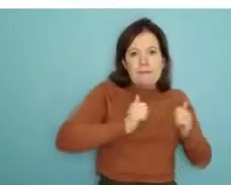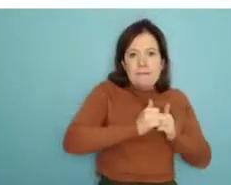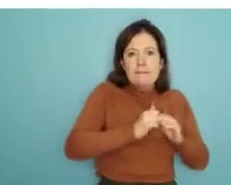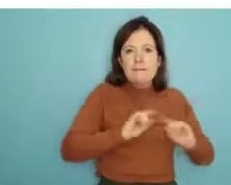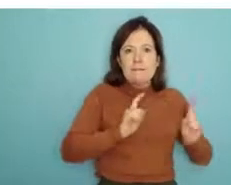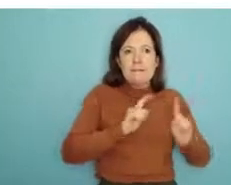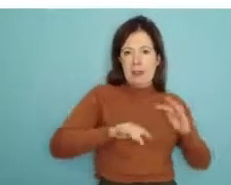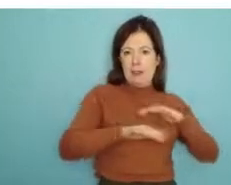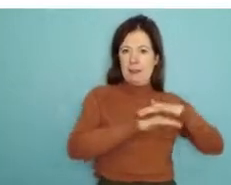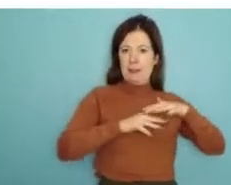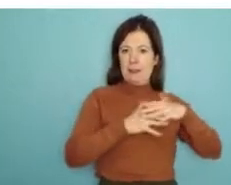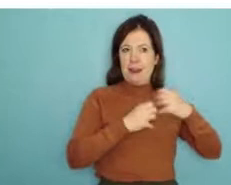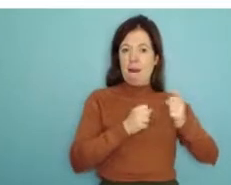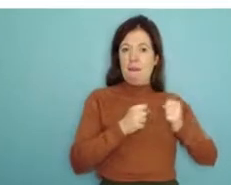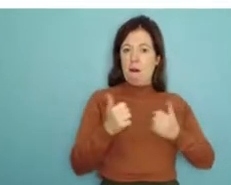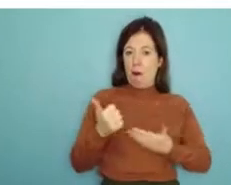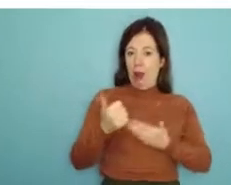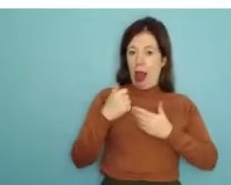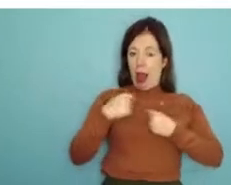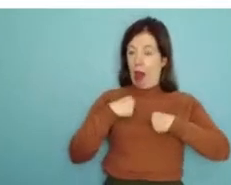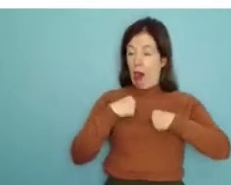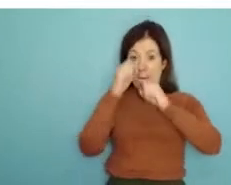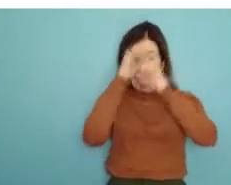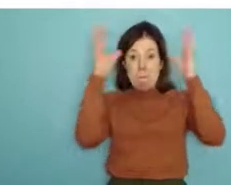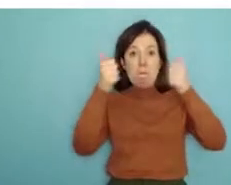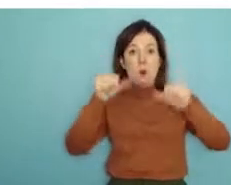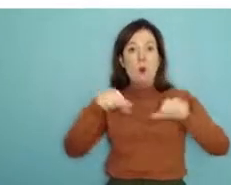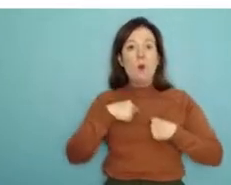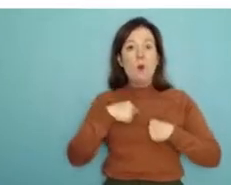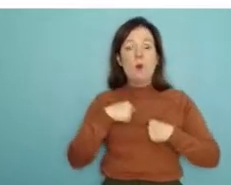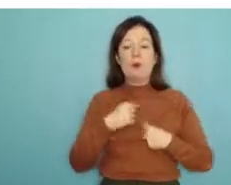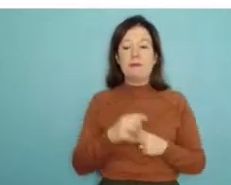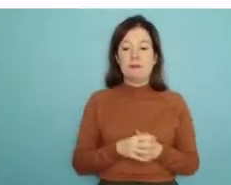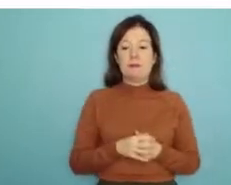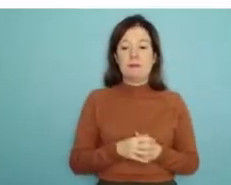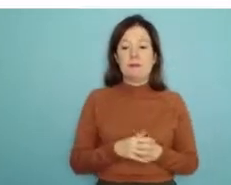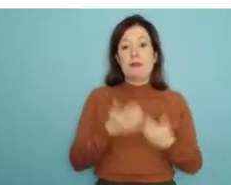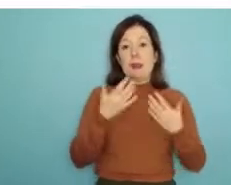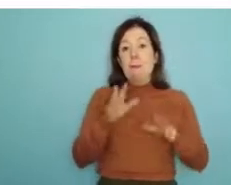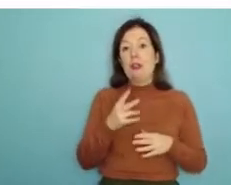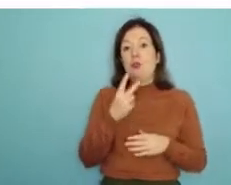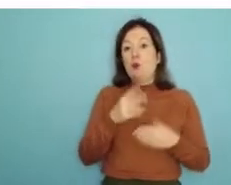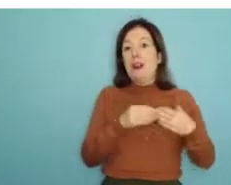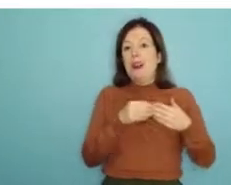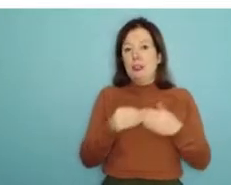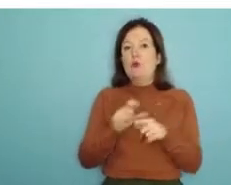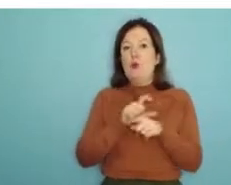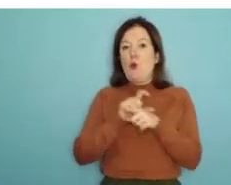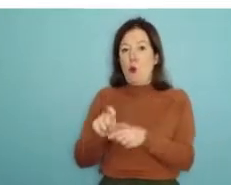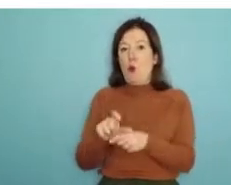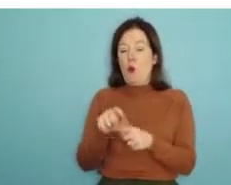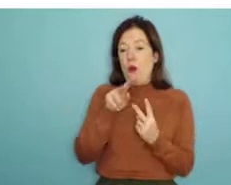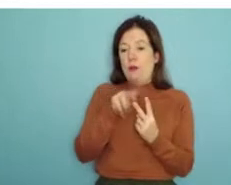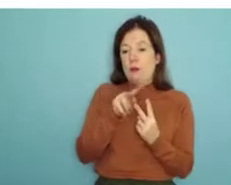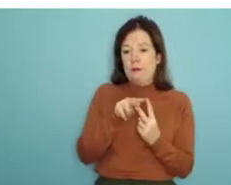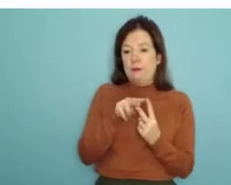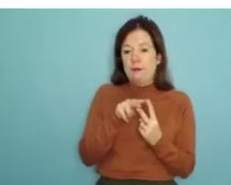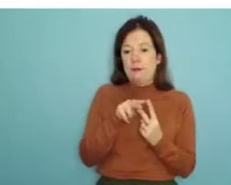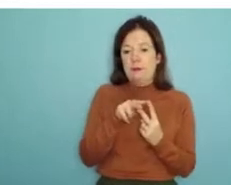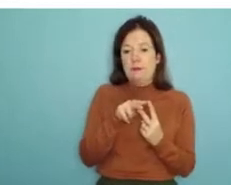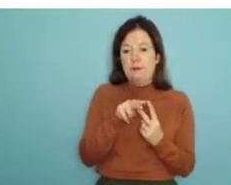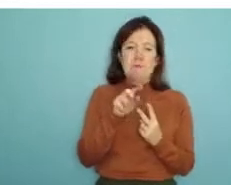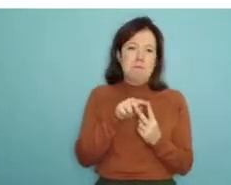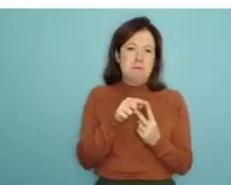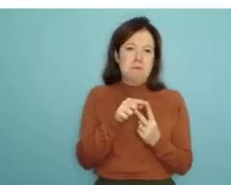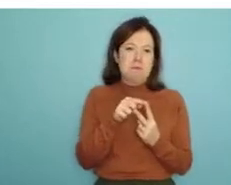my imagination. I've been lucky enough to do 2 leadership courses throughout my career, one that was about 6 or 7 years